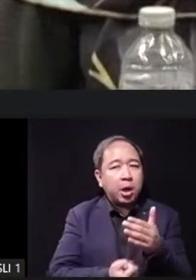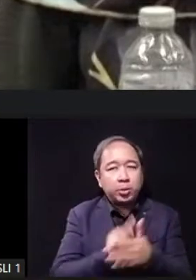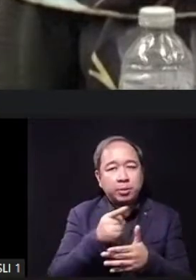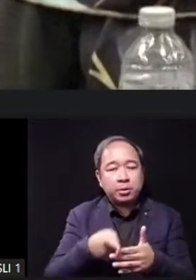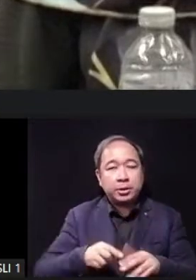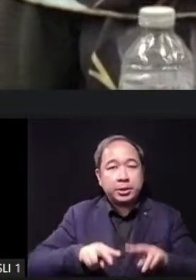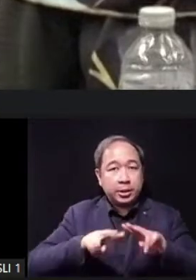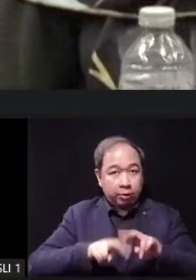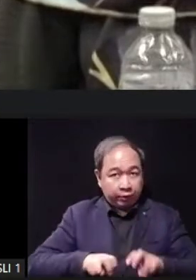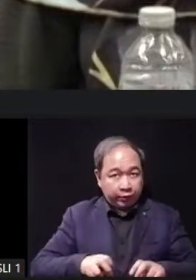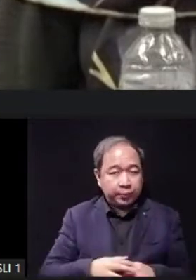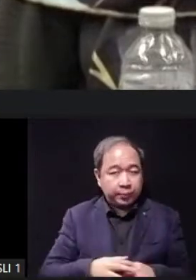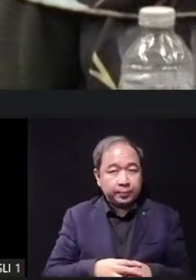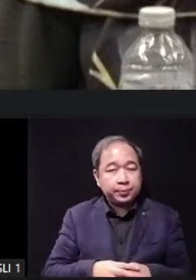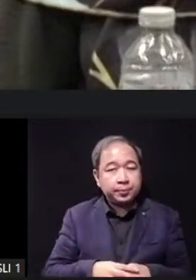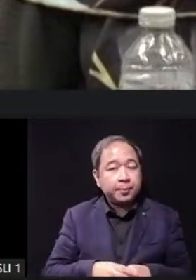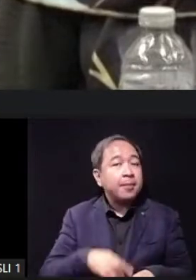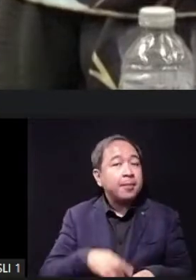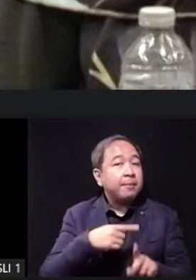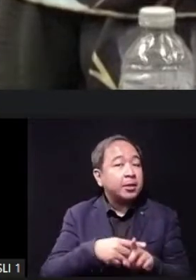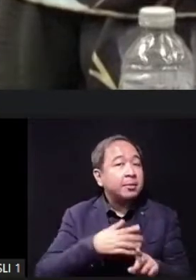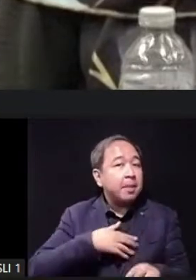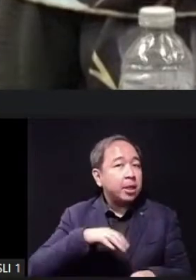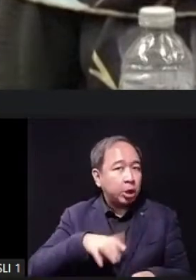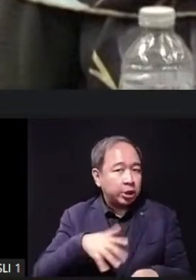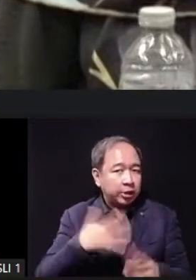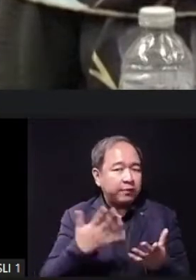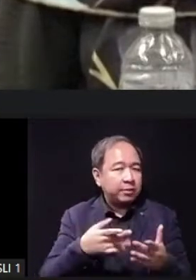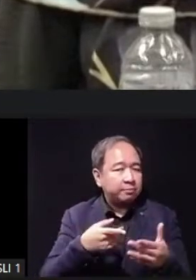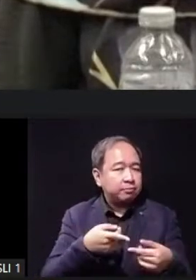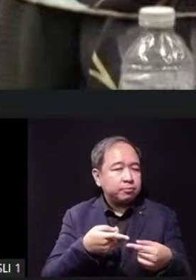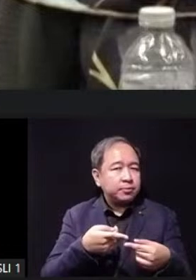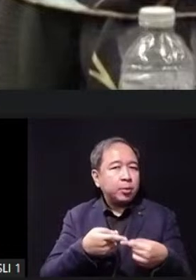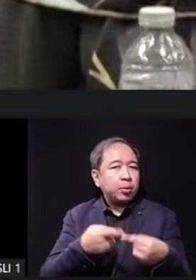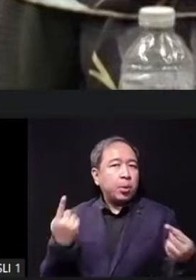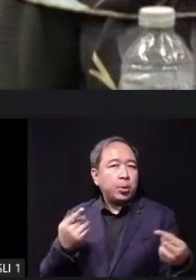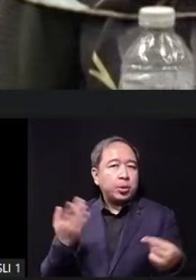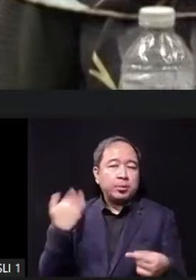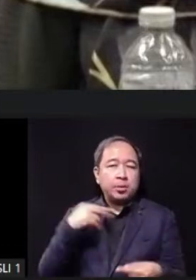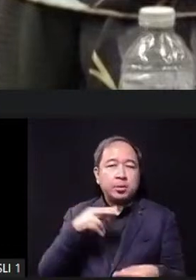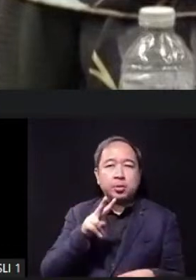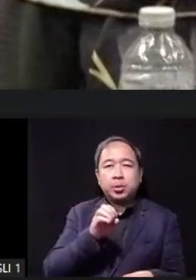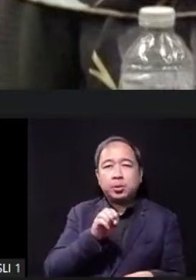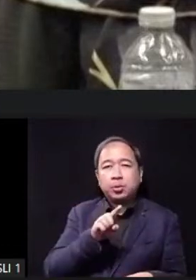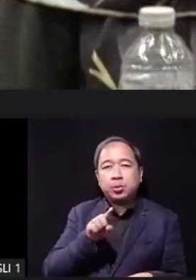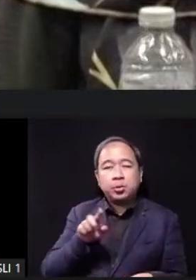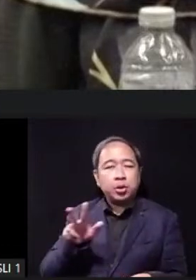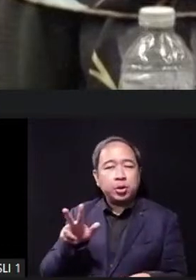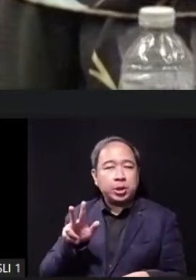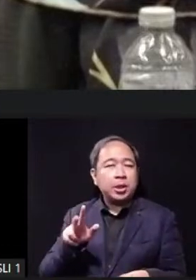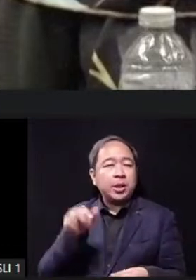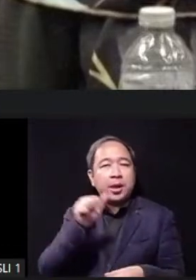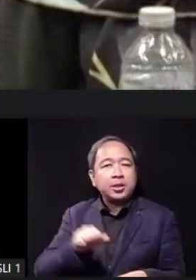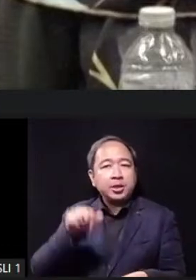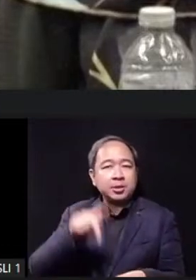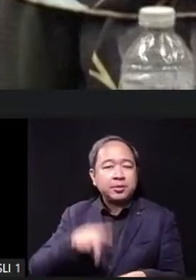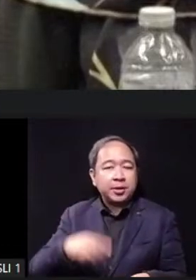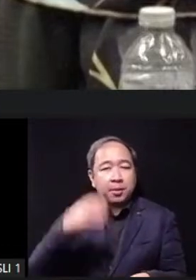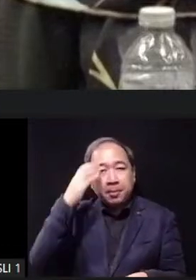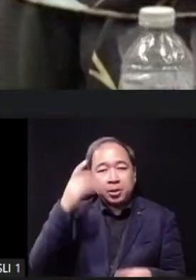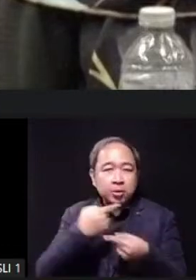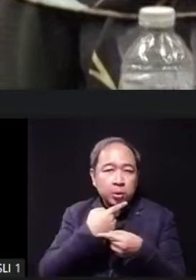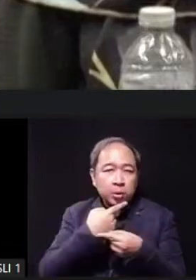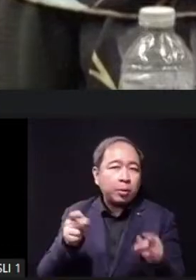reviews. In addition to that, as my country has voted against the 2013 Asian and Pacific Ministerial Declaration on